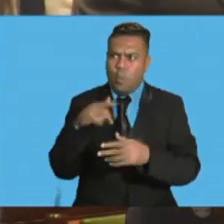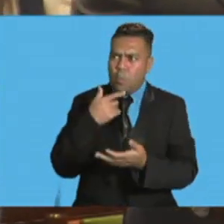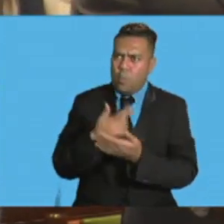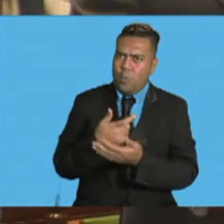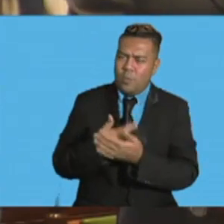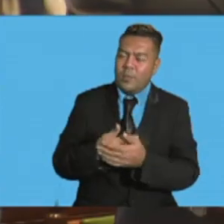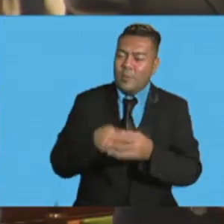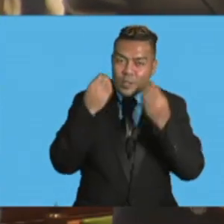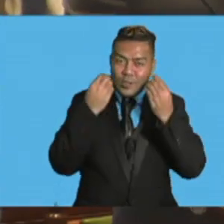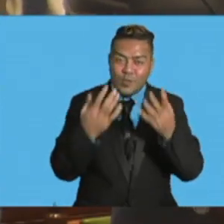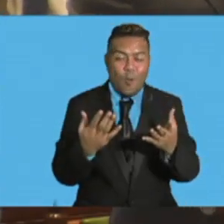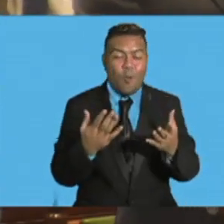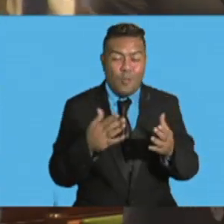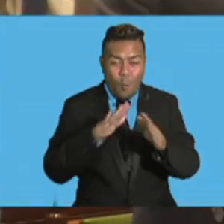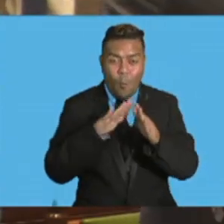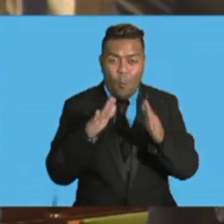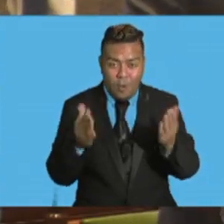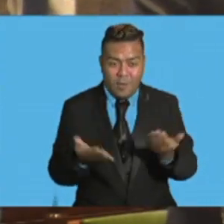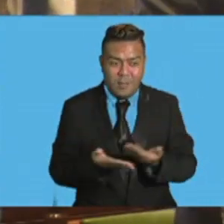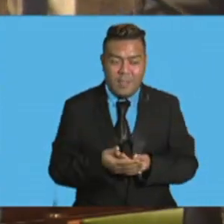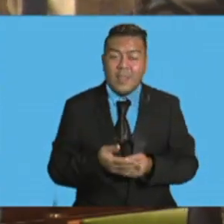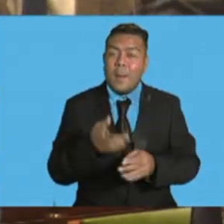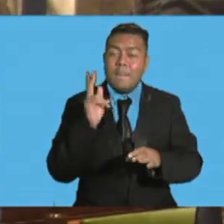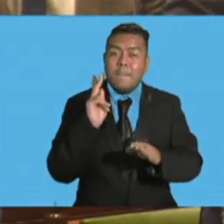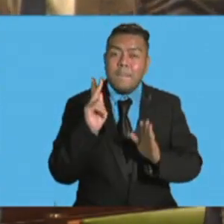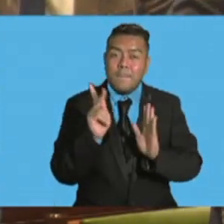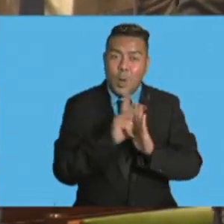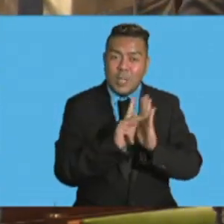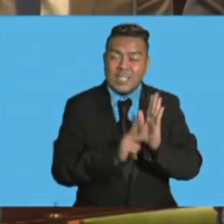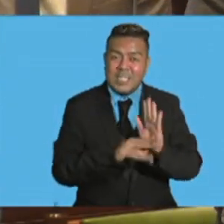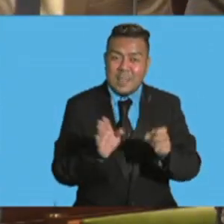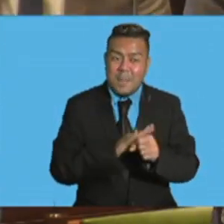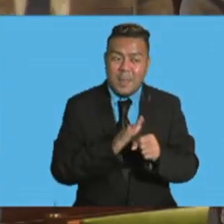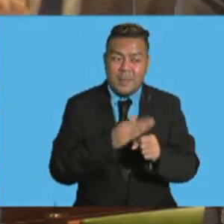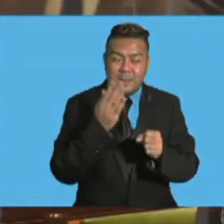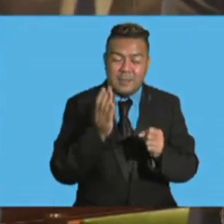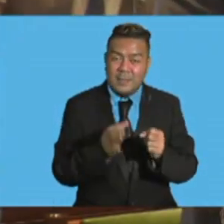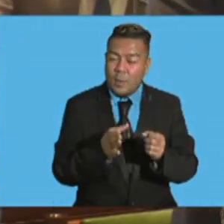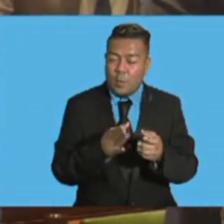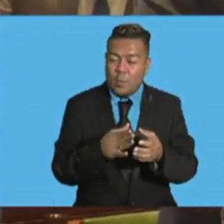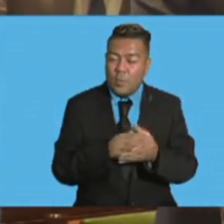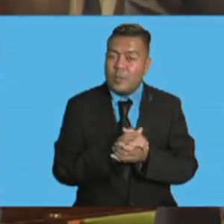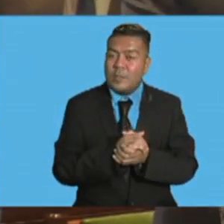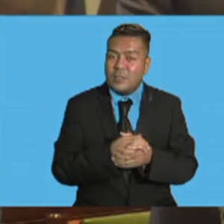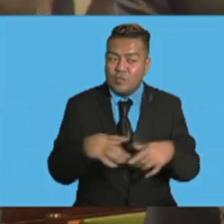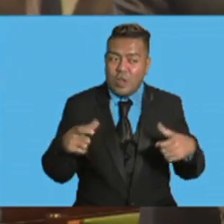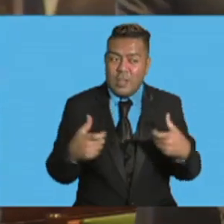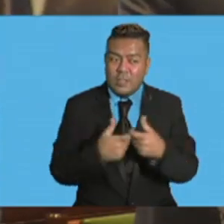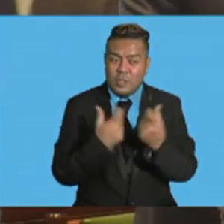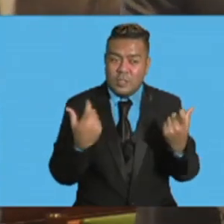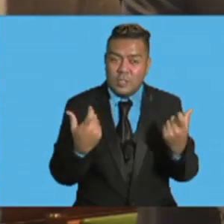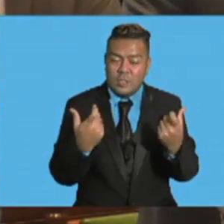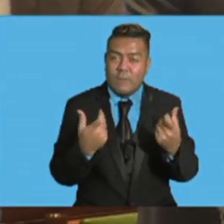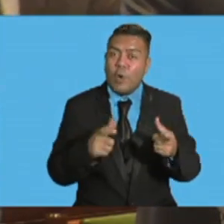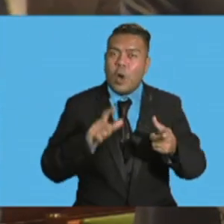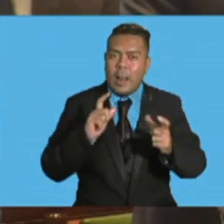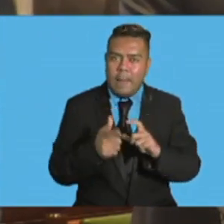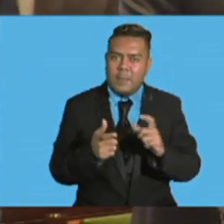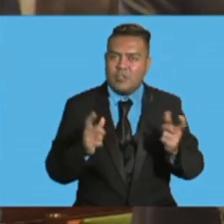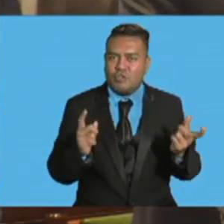and policymakers from the larger countries the vulnerabilities and unique challenges we are exposed to, such as climate